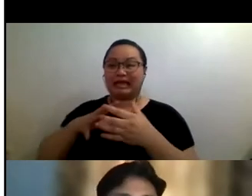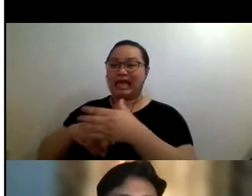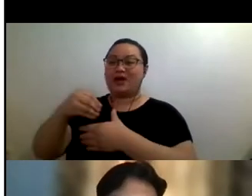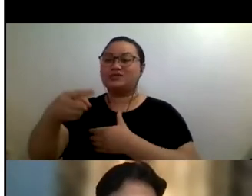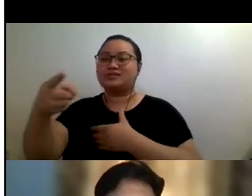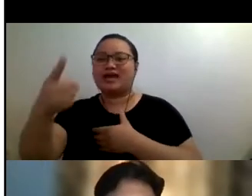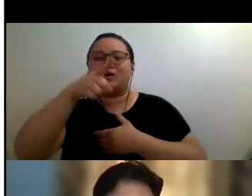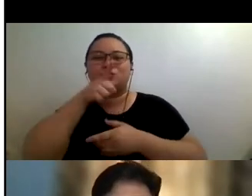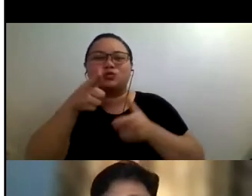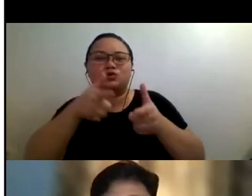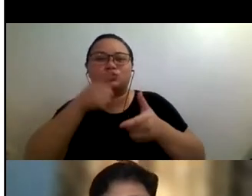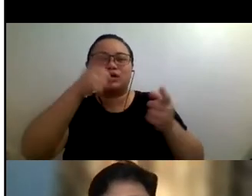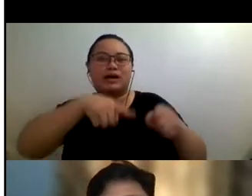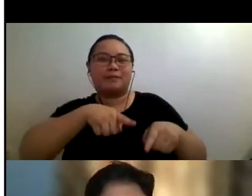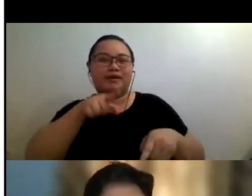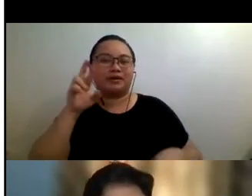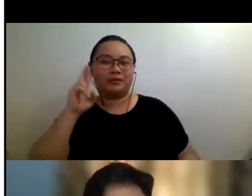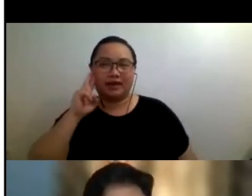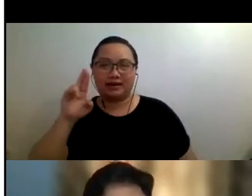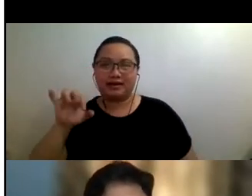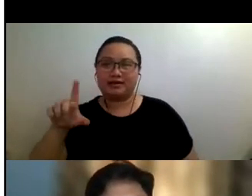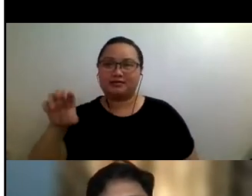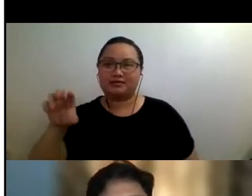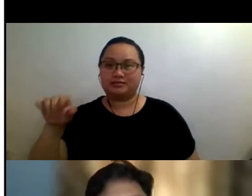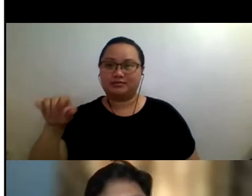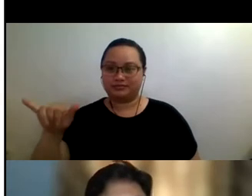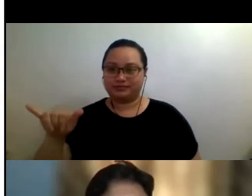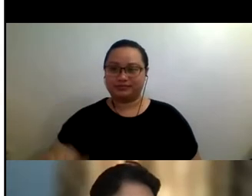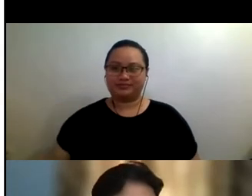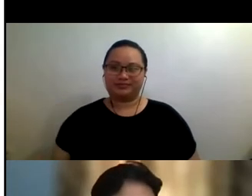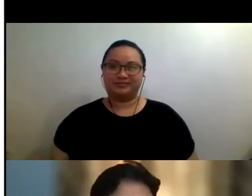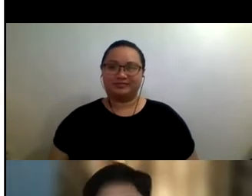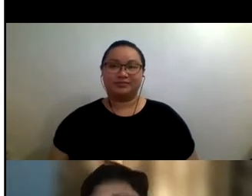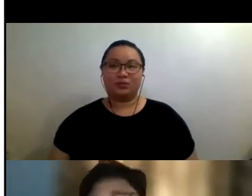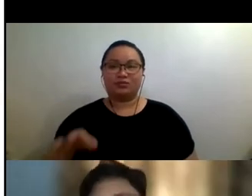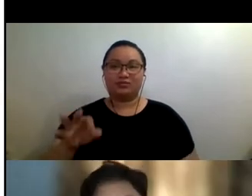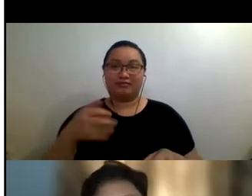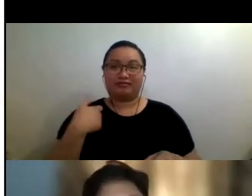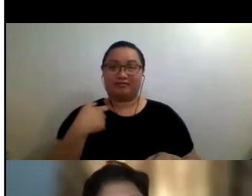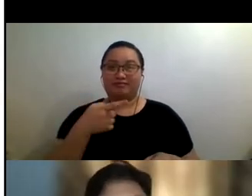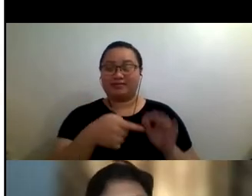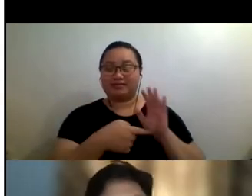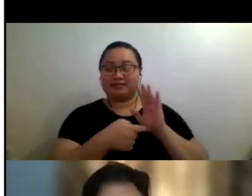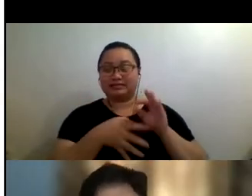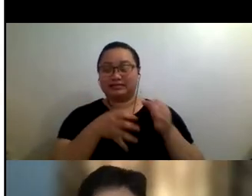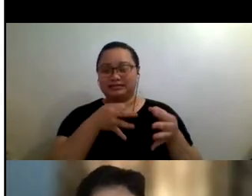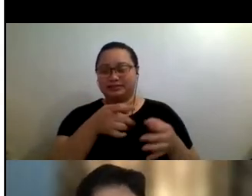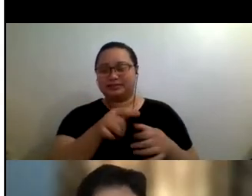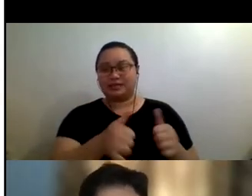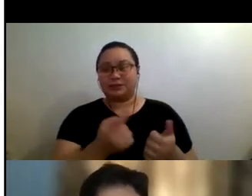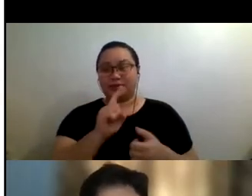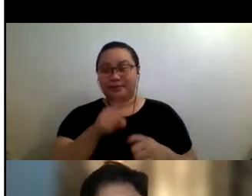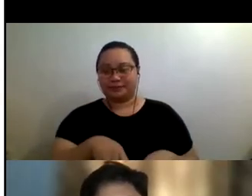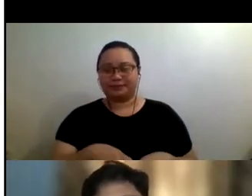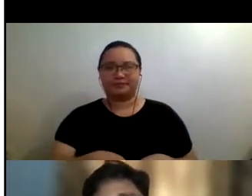how Riley behaves in the outside world. Okay? So now, spoilers ahead. So at the start of the movie,